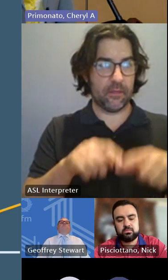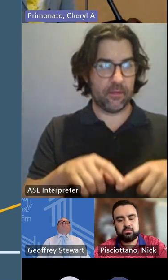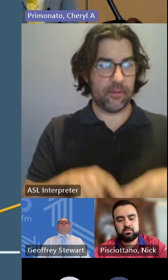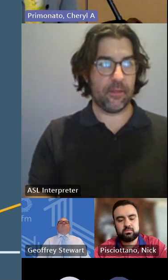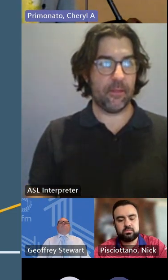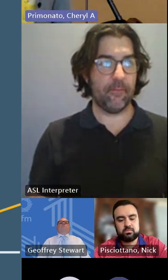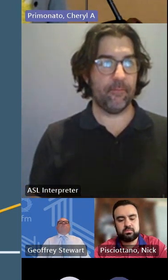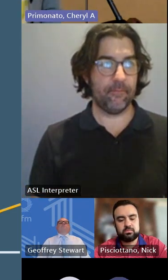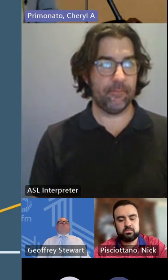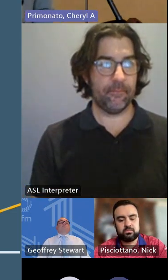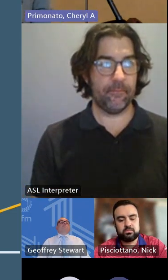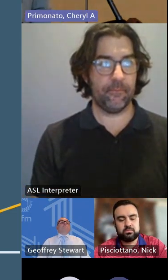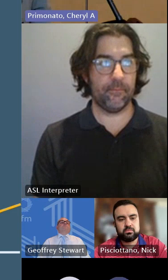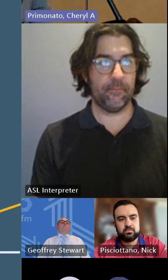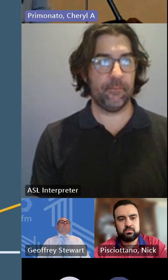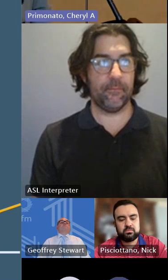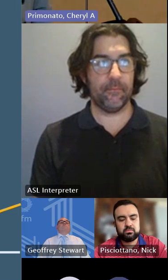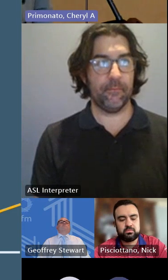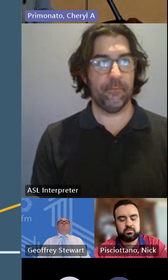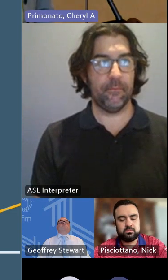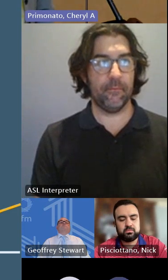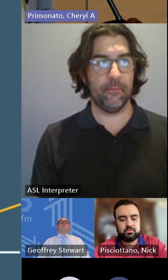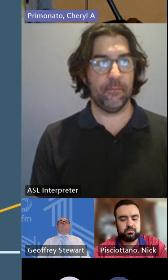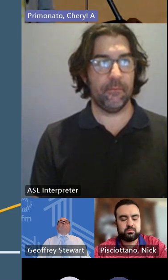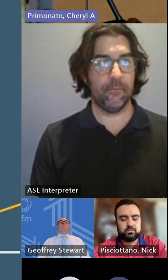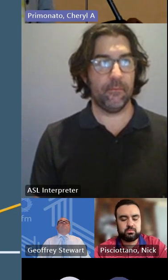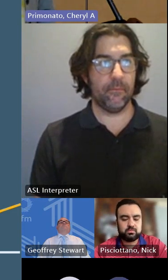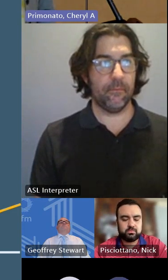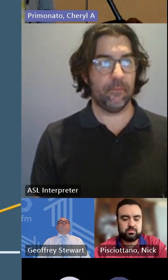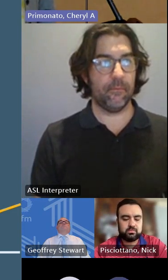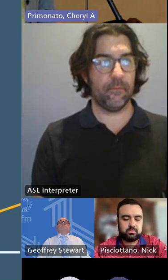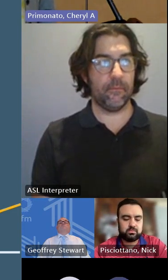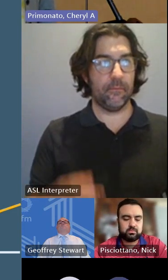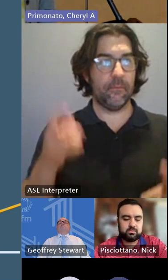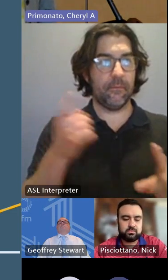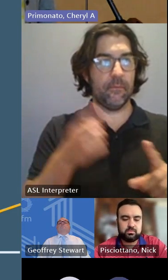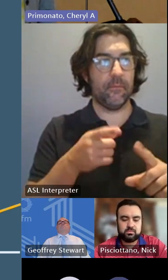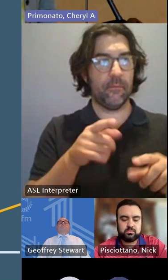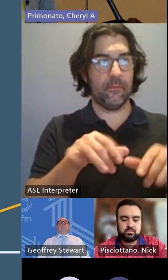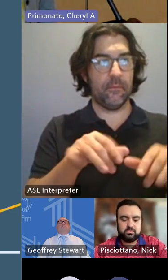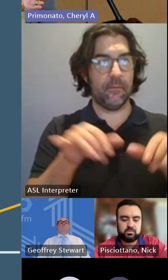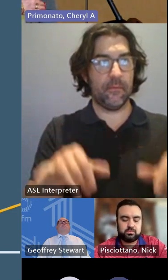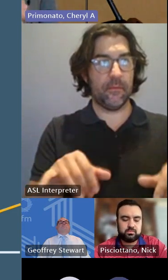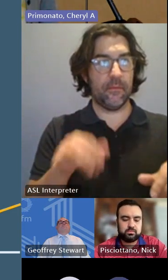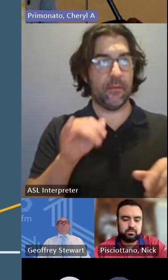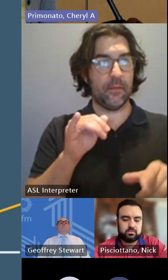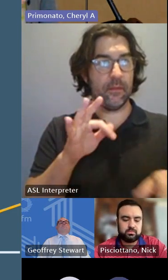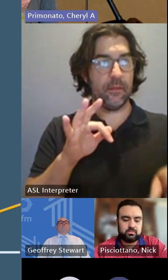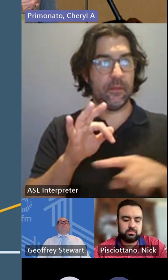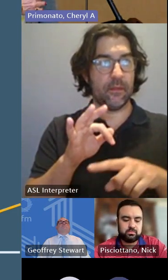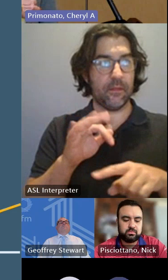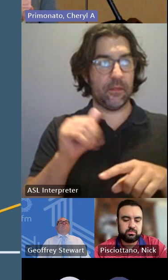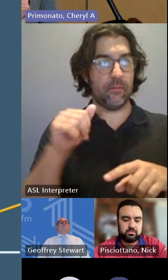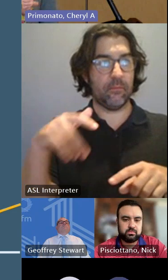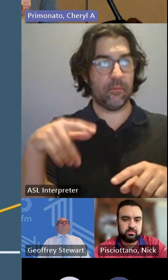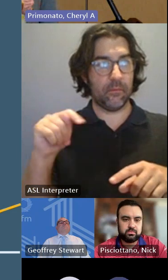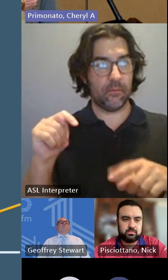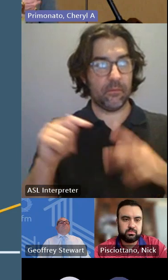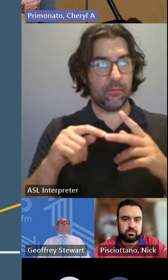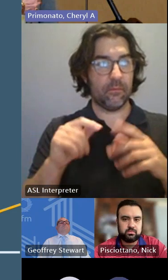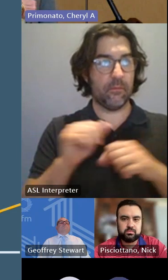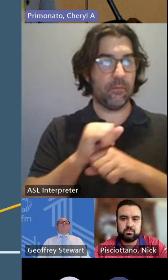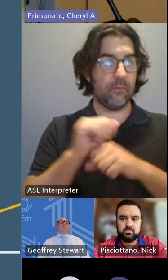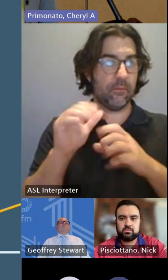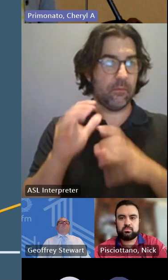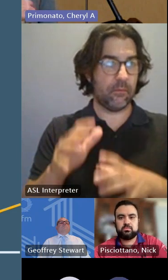And allow me to amplify, board member, the intent of this is to have a system where if you are at an apartment complex, an employer, some